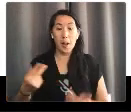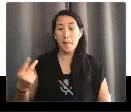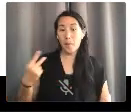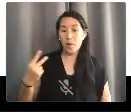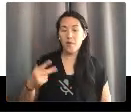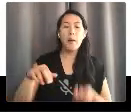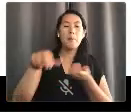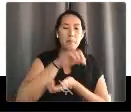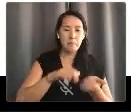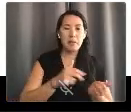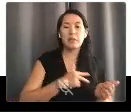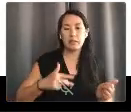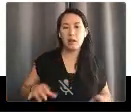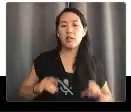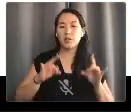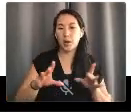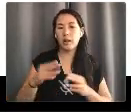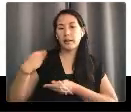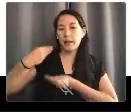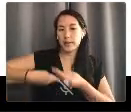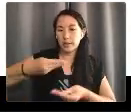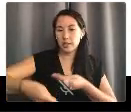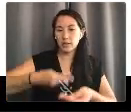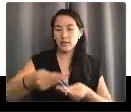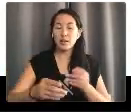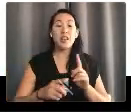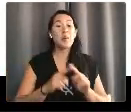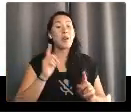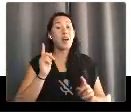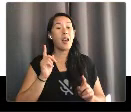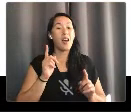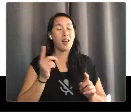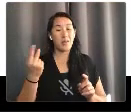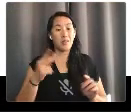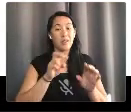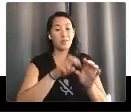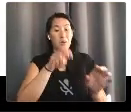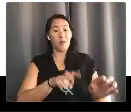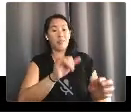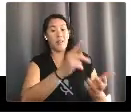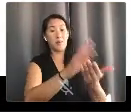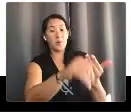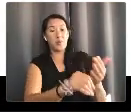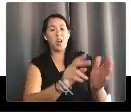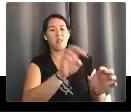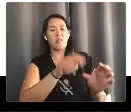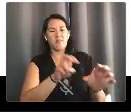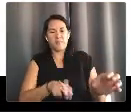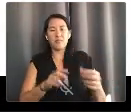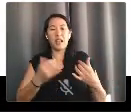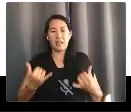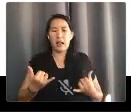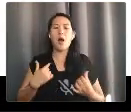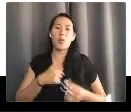mixed Indonesian-Australian heritage. But then when we dropped out of that accelerator program and pivoted to become what is now the